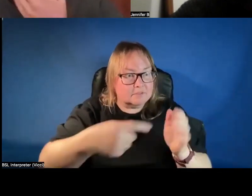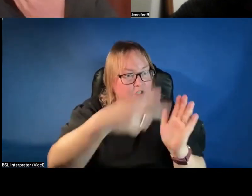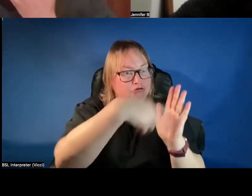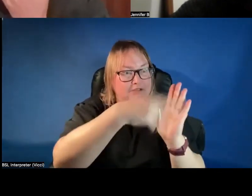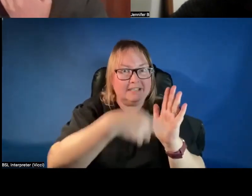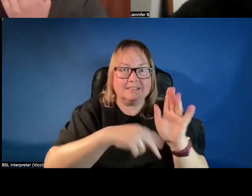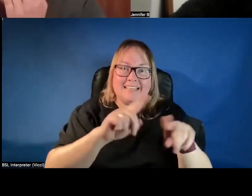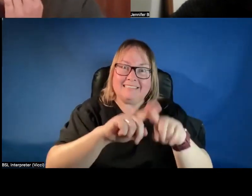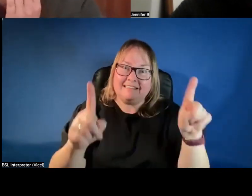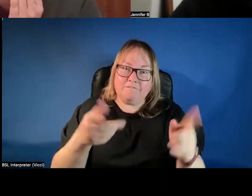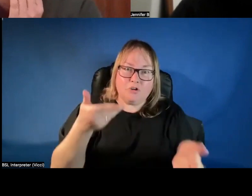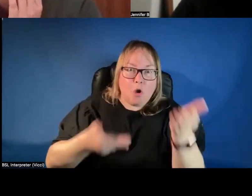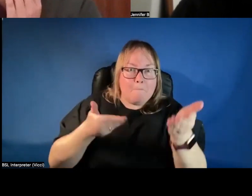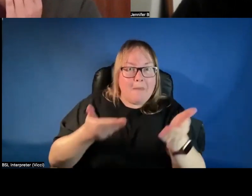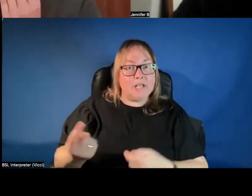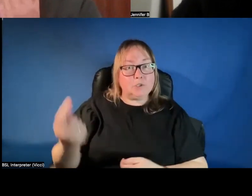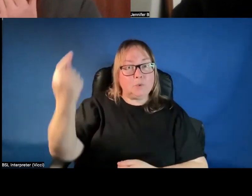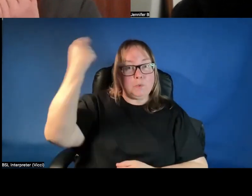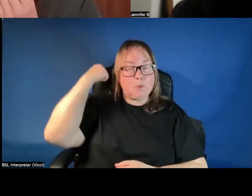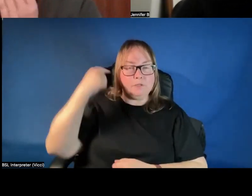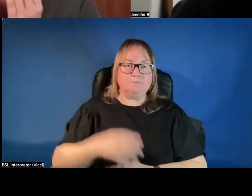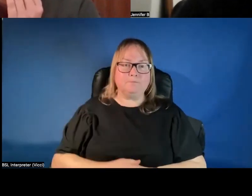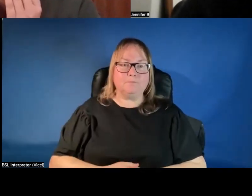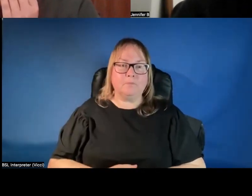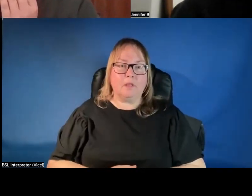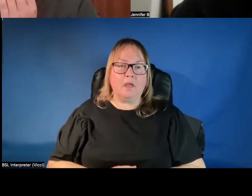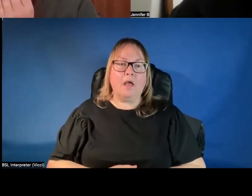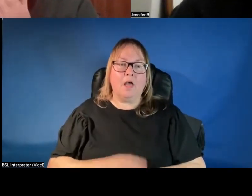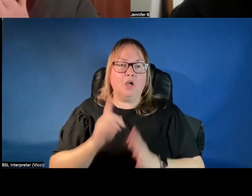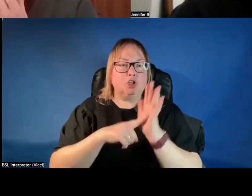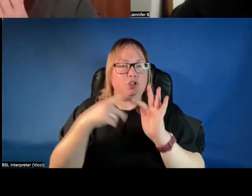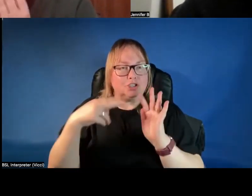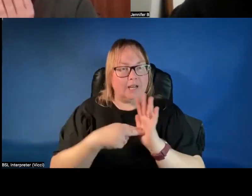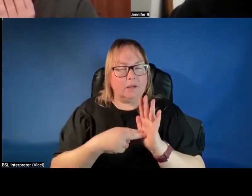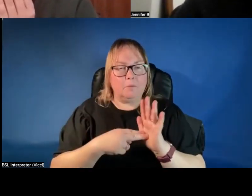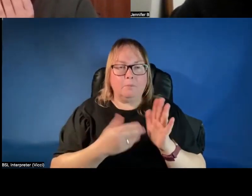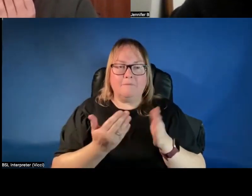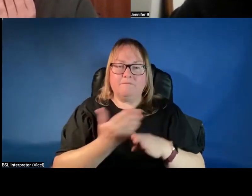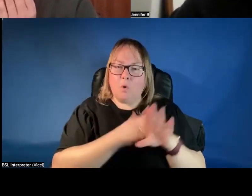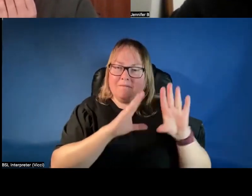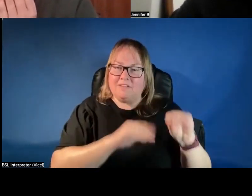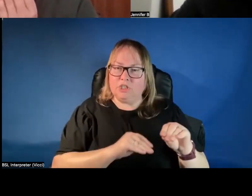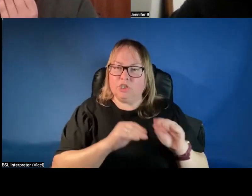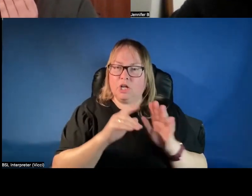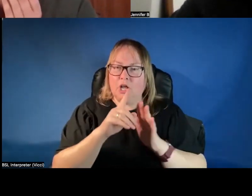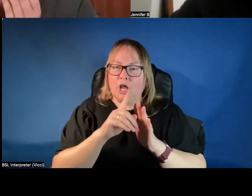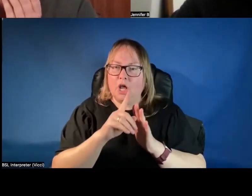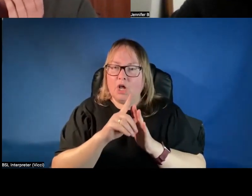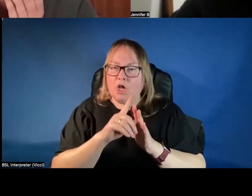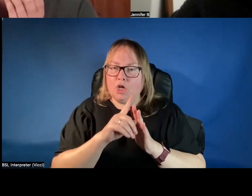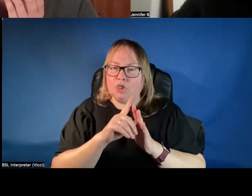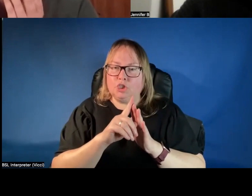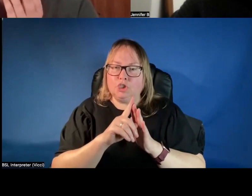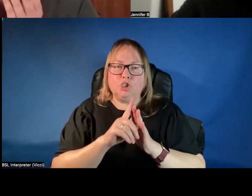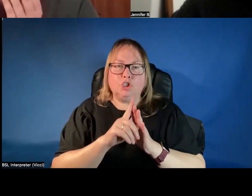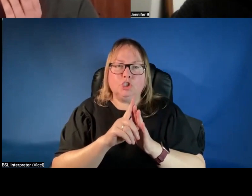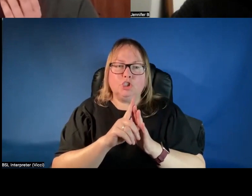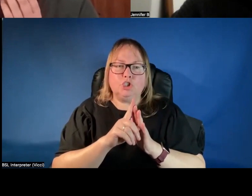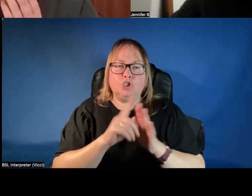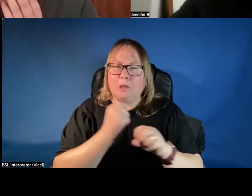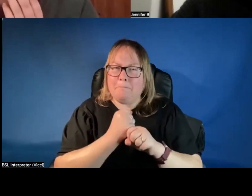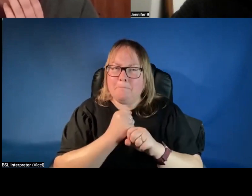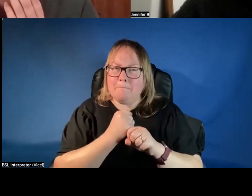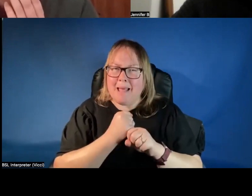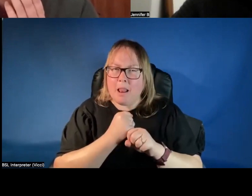think before we wrap up on that point, Char, Jamila Prowse has another great piece of art that